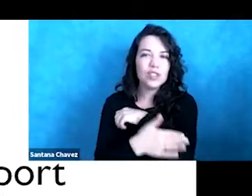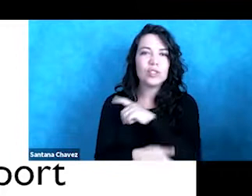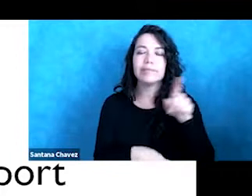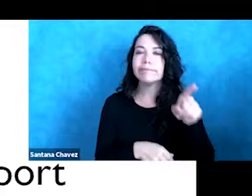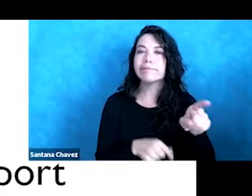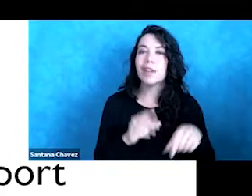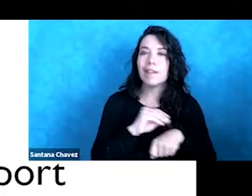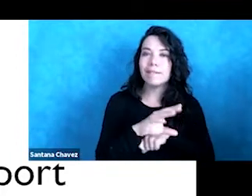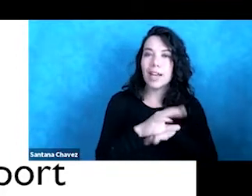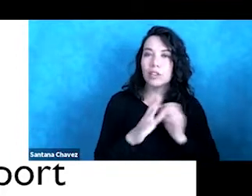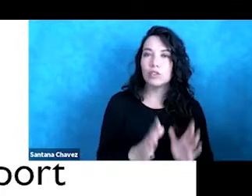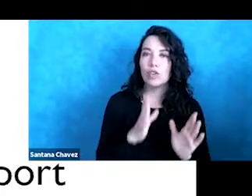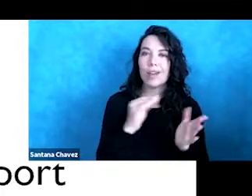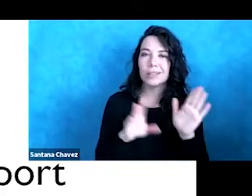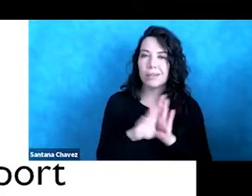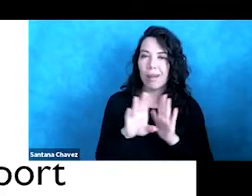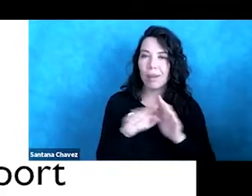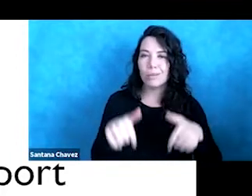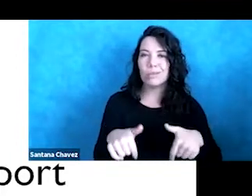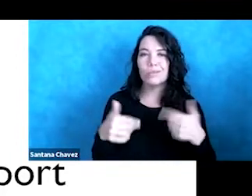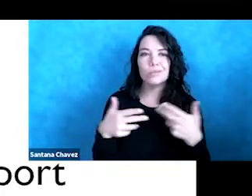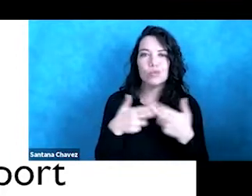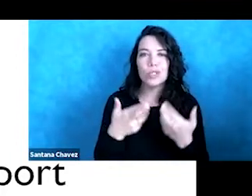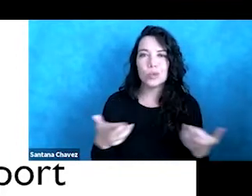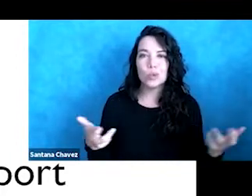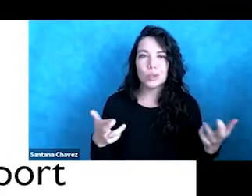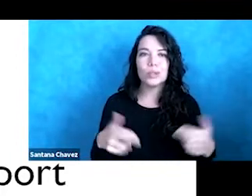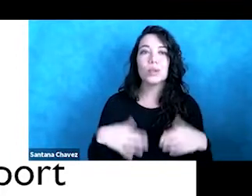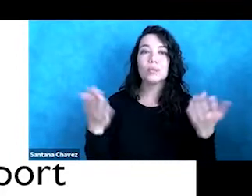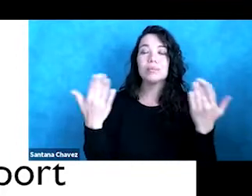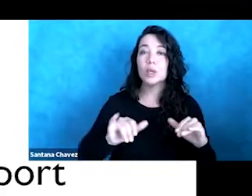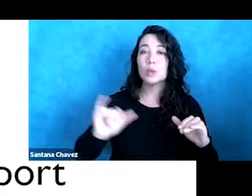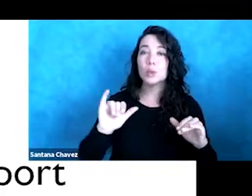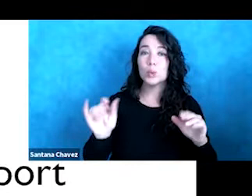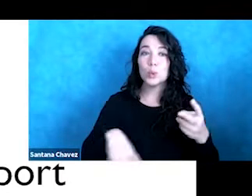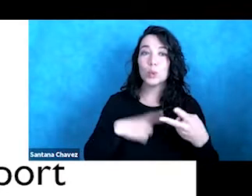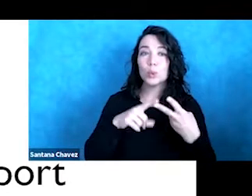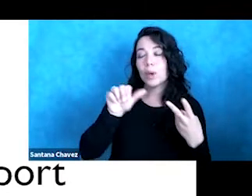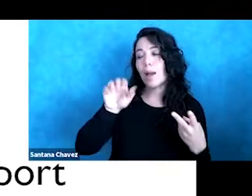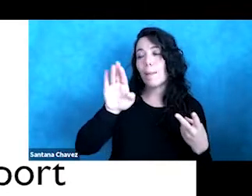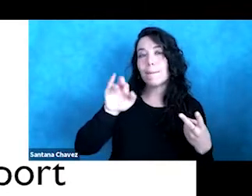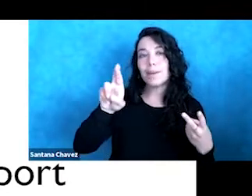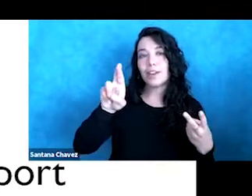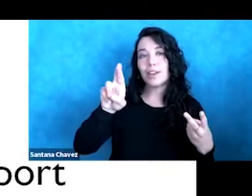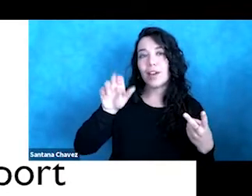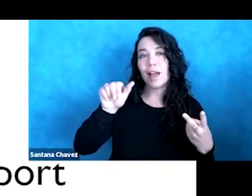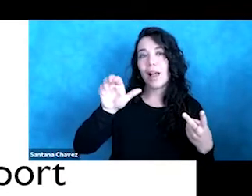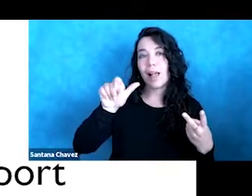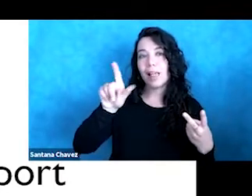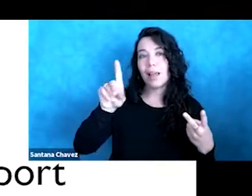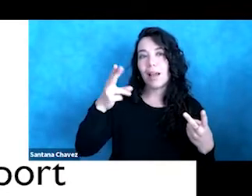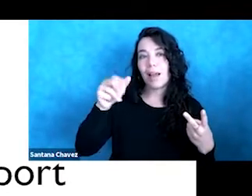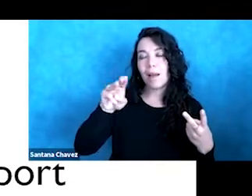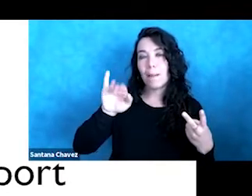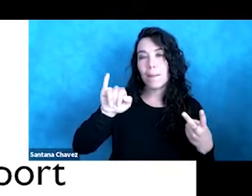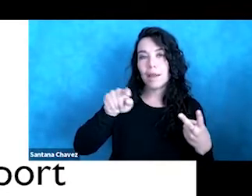the toolkit. I would also like to introduce Abir Al-Dhalimi. She is the Senior Mental Health Advisor at USAID and